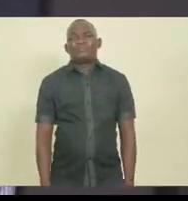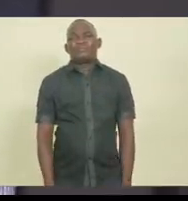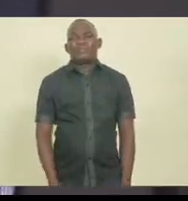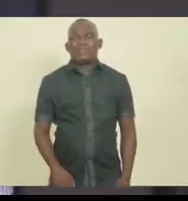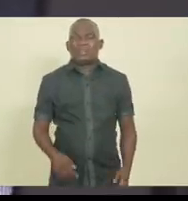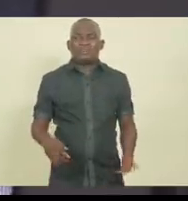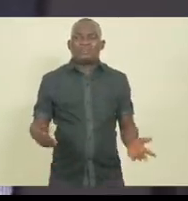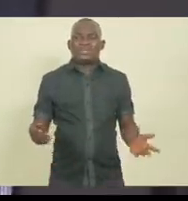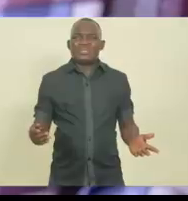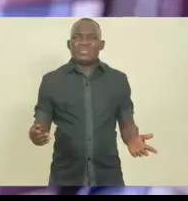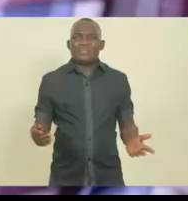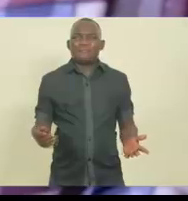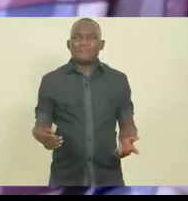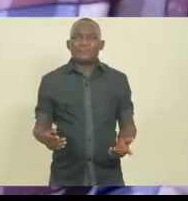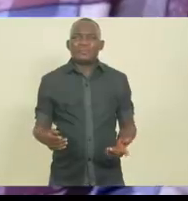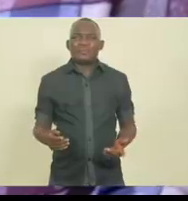Just...